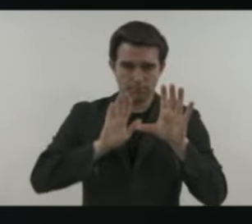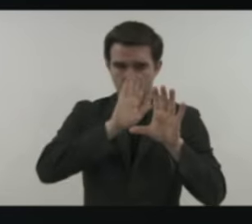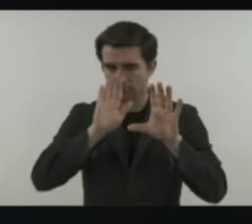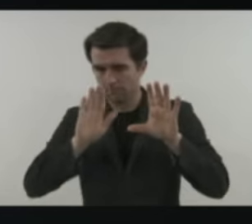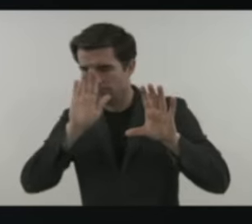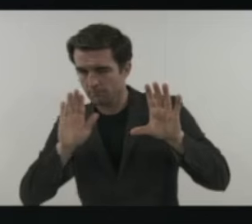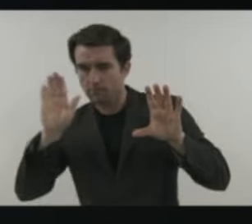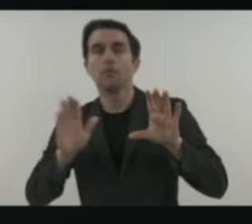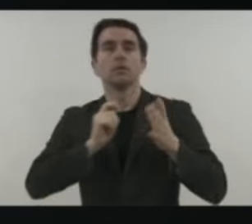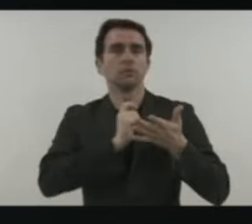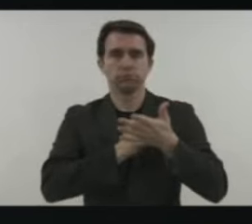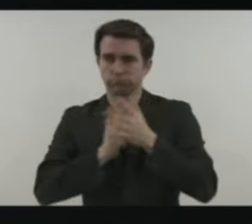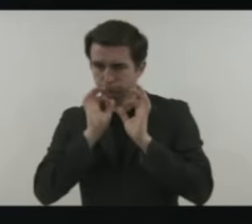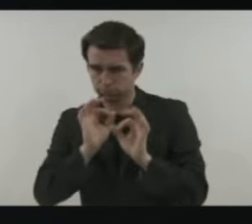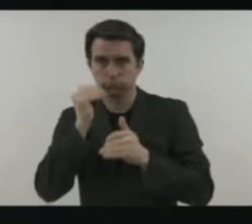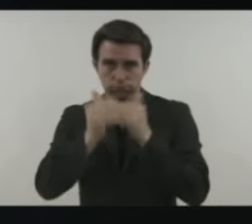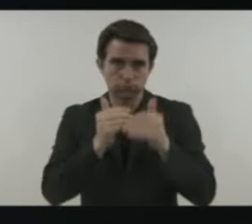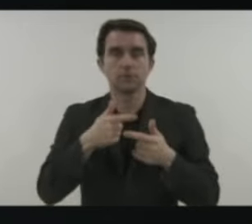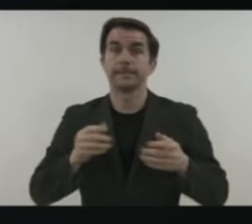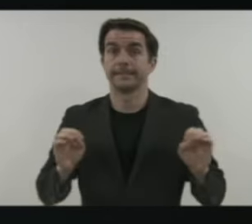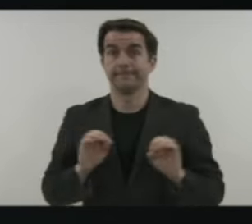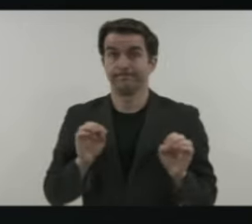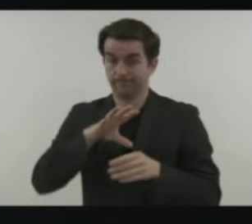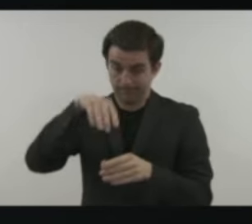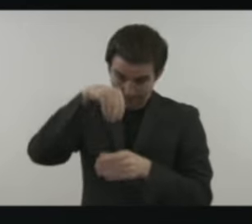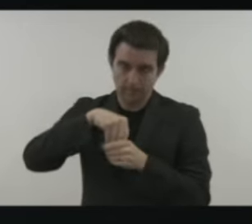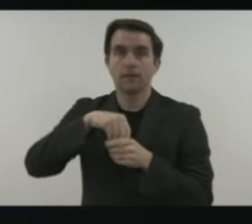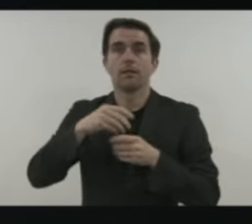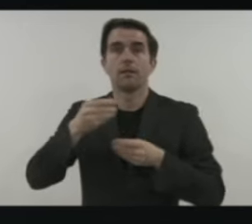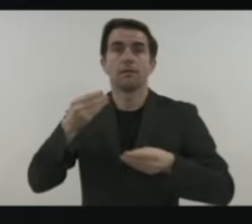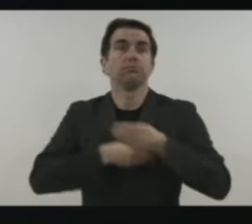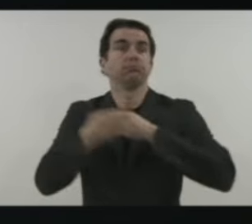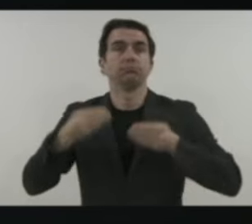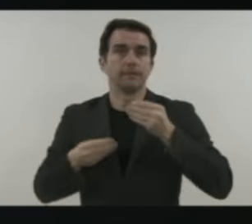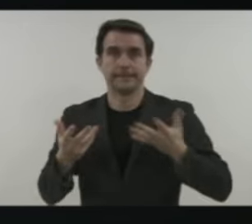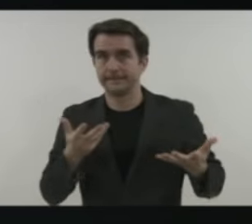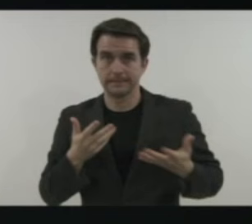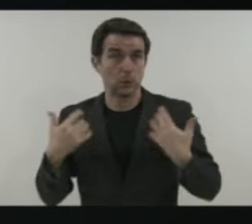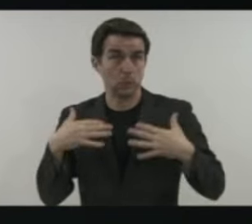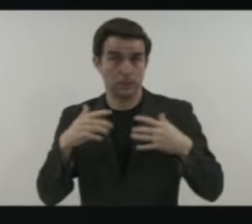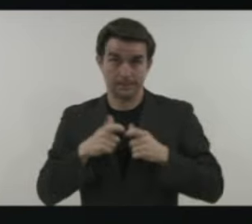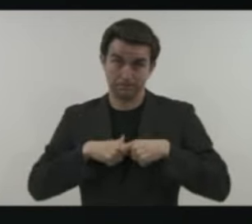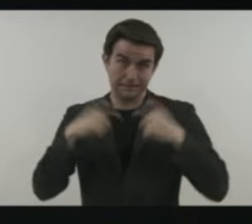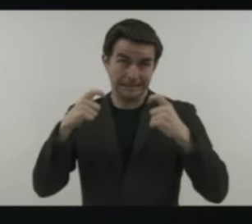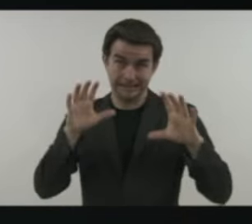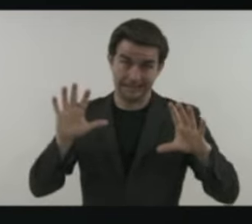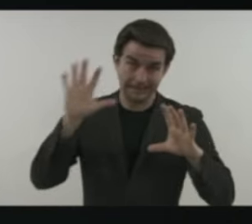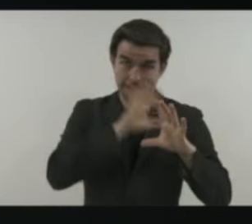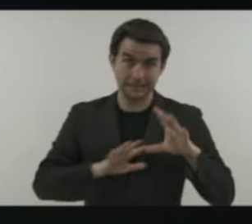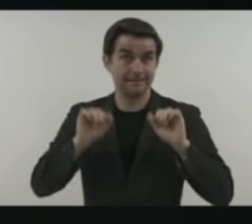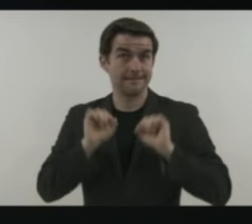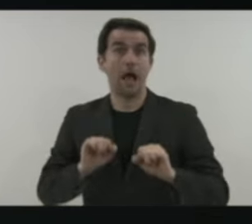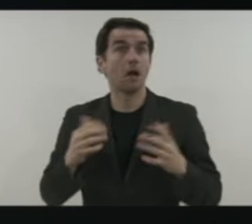to transport electricity in Europe. And finally, we need to do more adaptation.